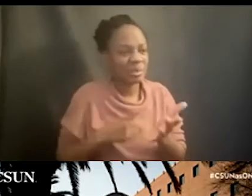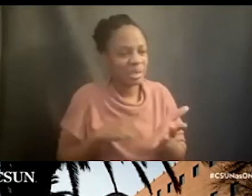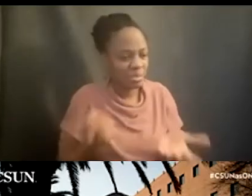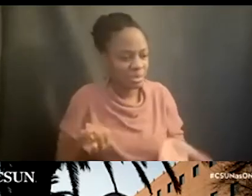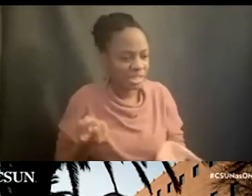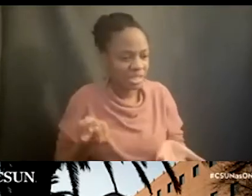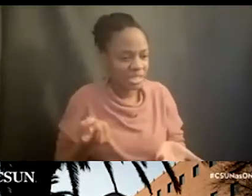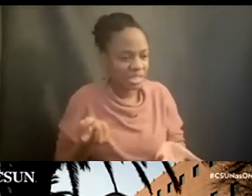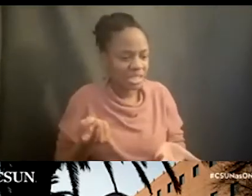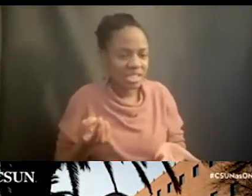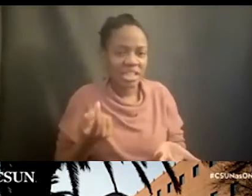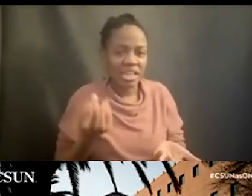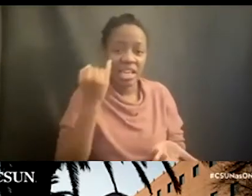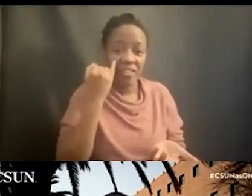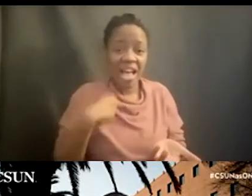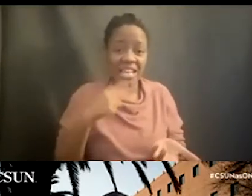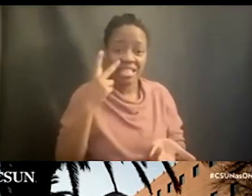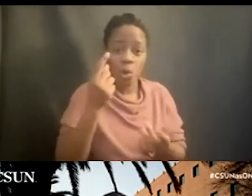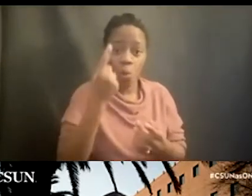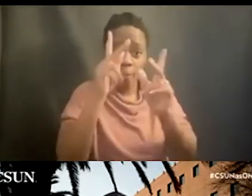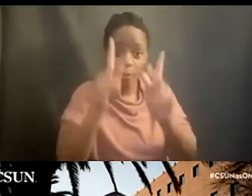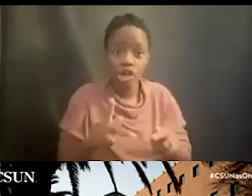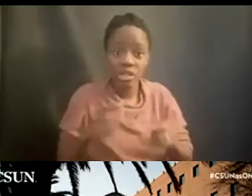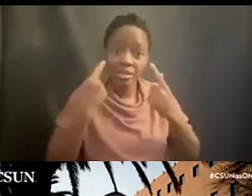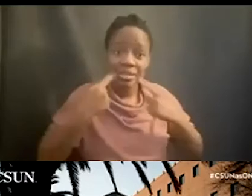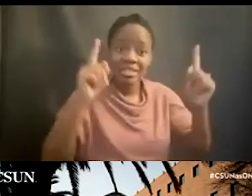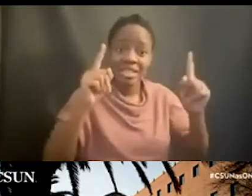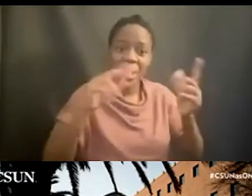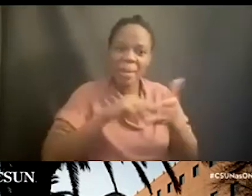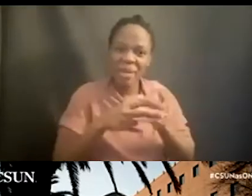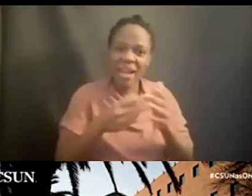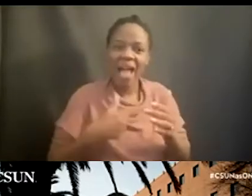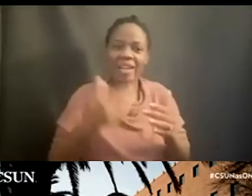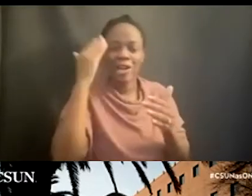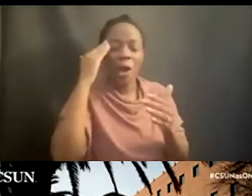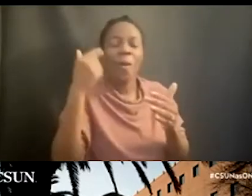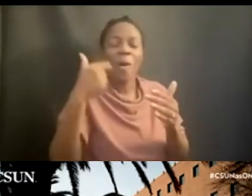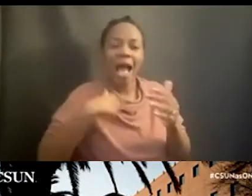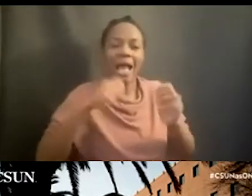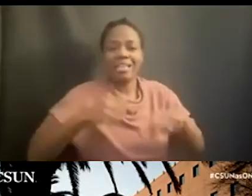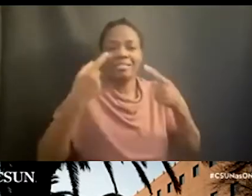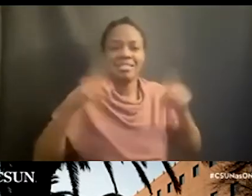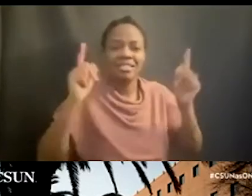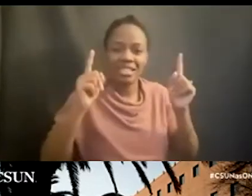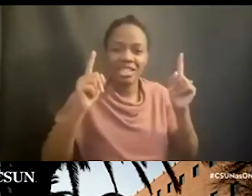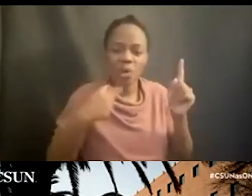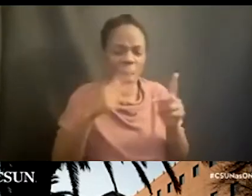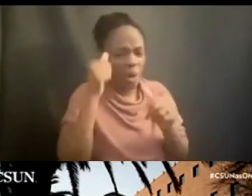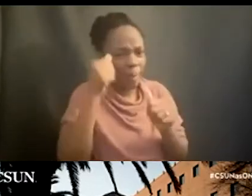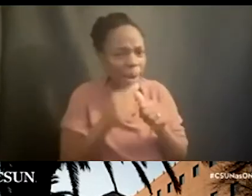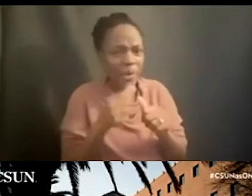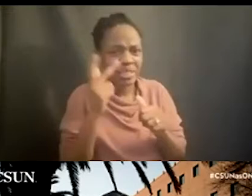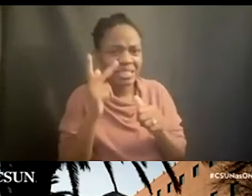me to see one person do it ahead of me to know that it's also possible for me to do it. In high school, I remember seeing the statistics for